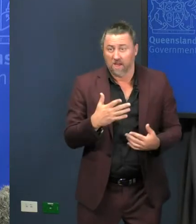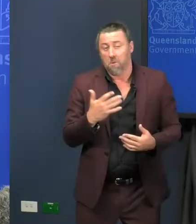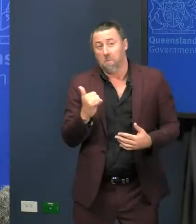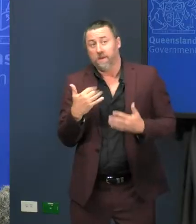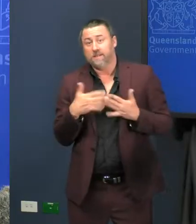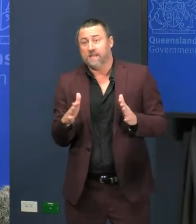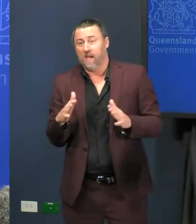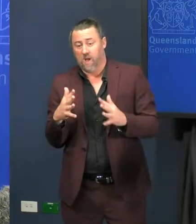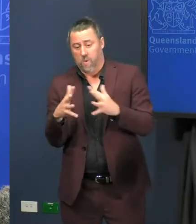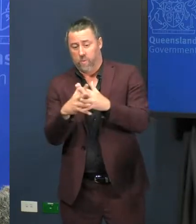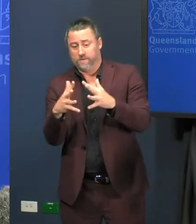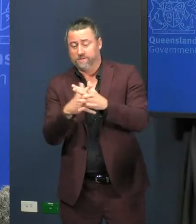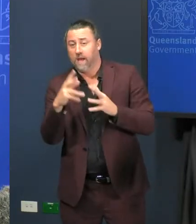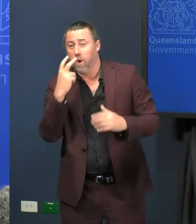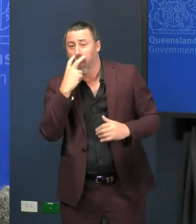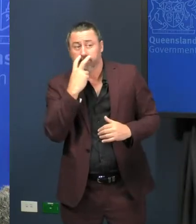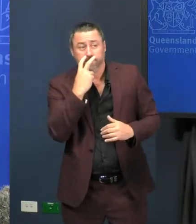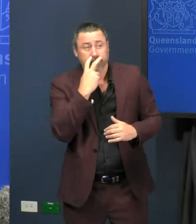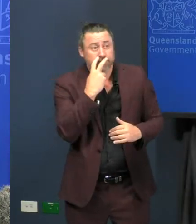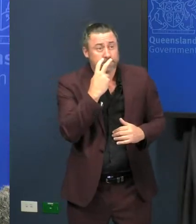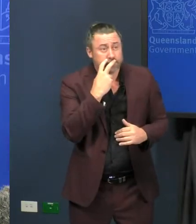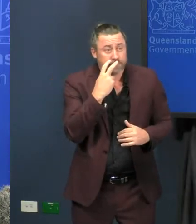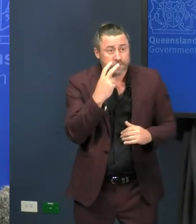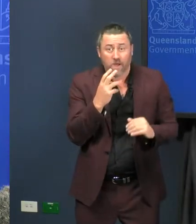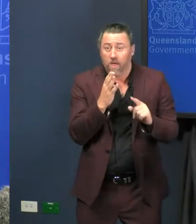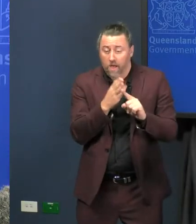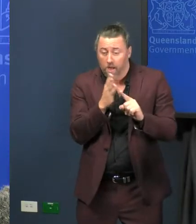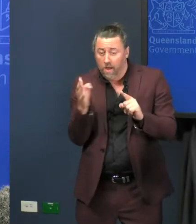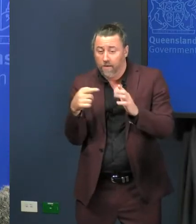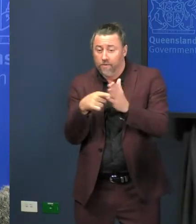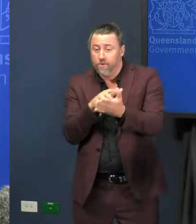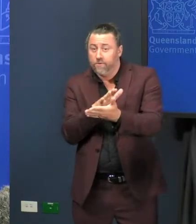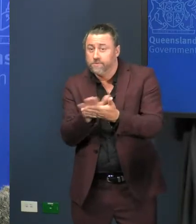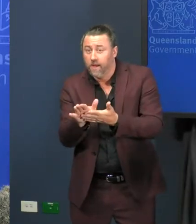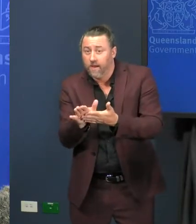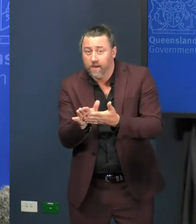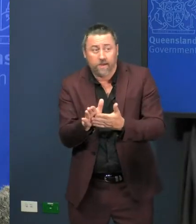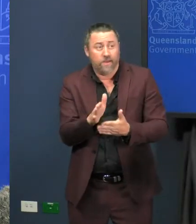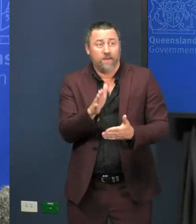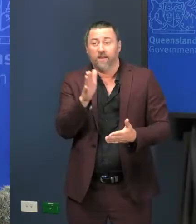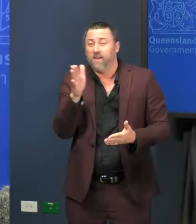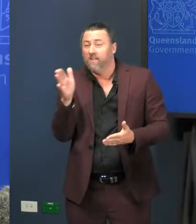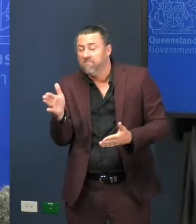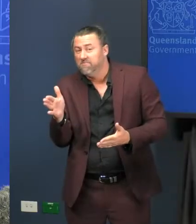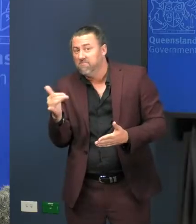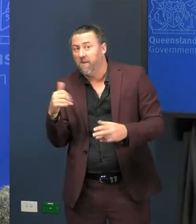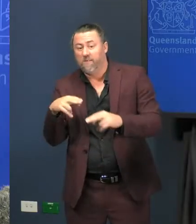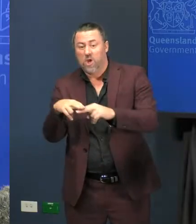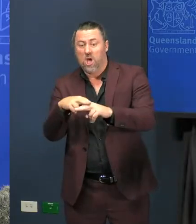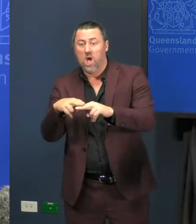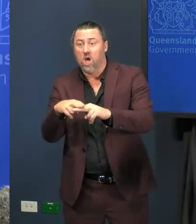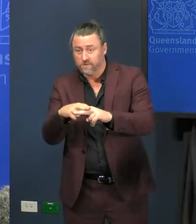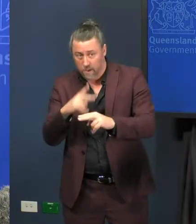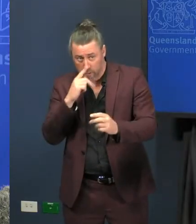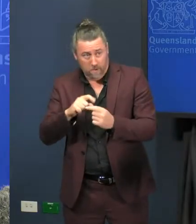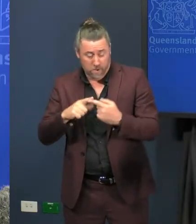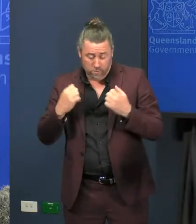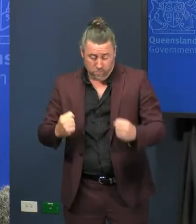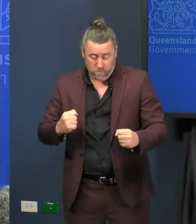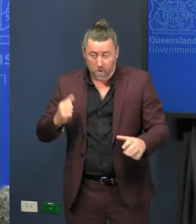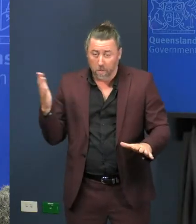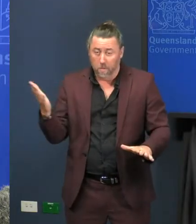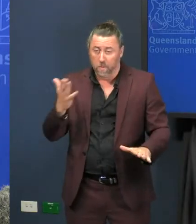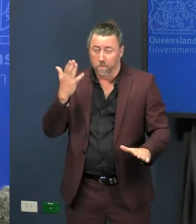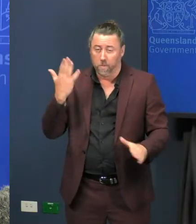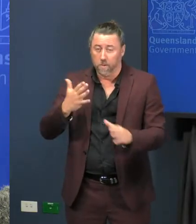late on Wednesday, but then extend most likely into Thursday and stretching to at least Friday.